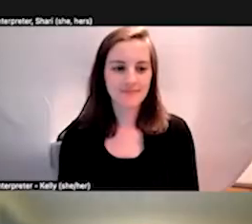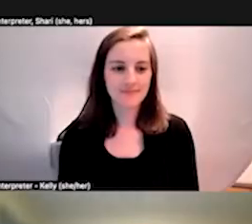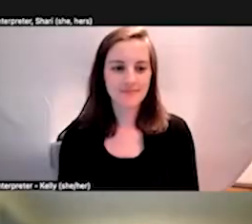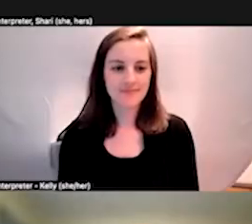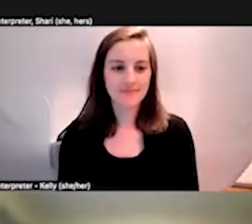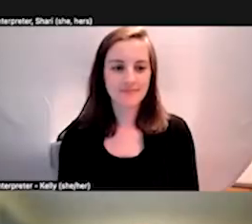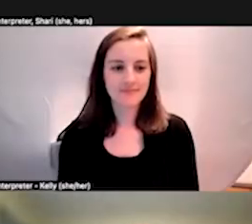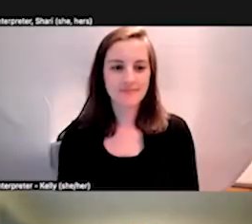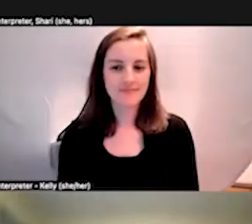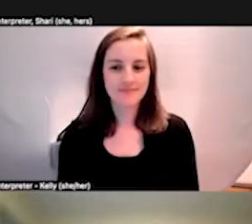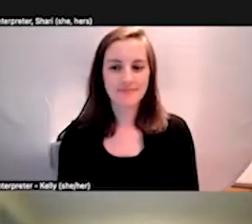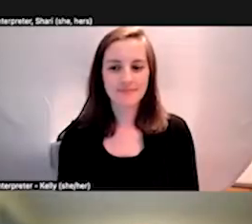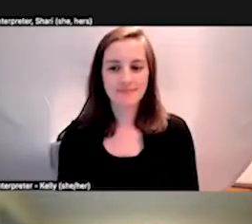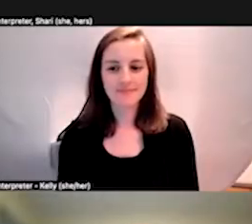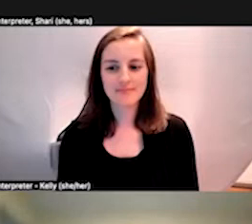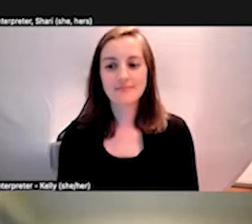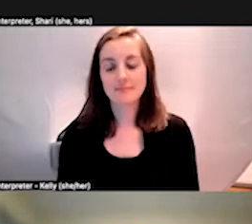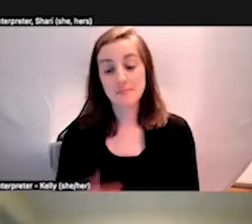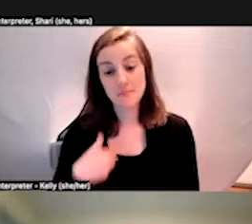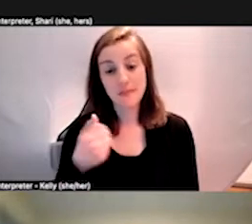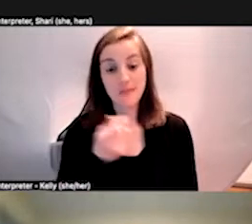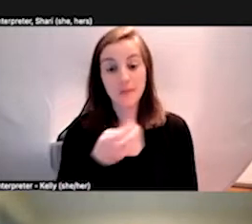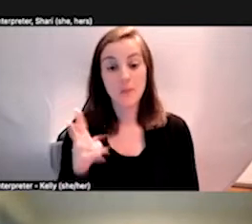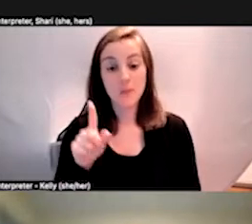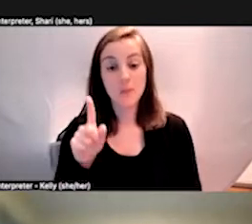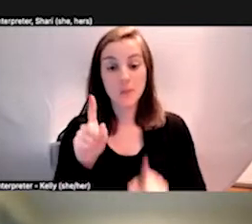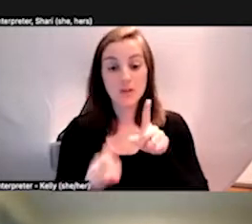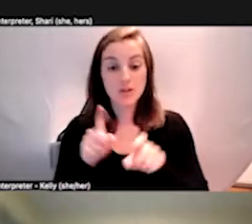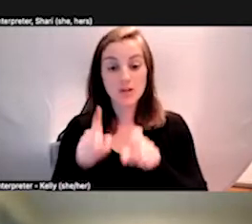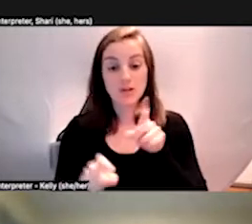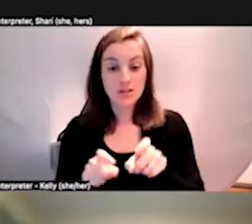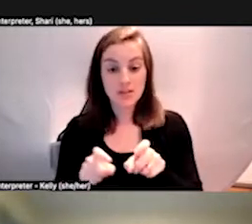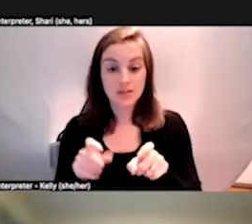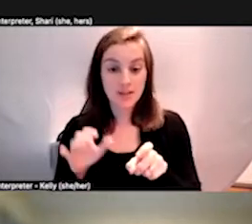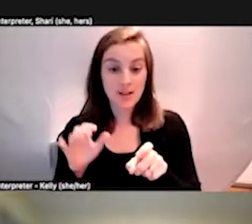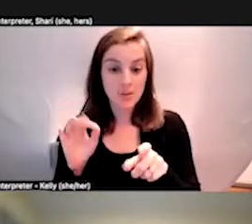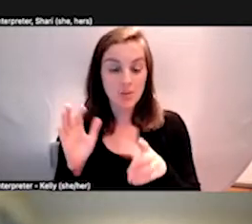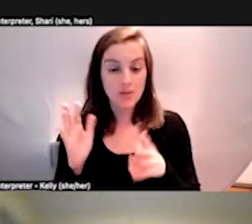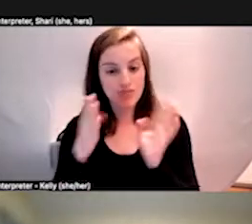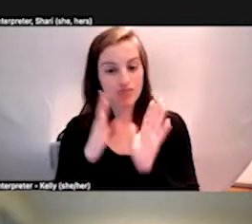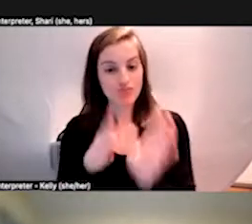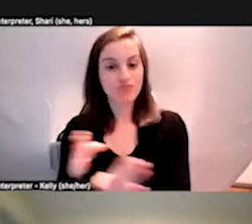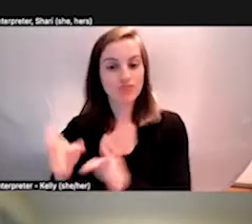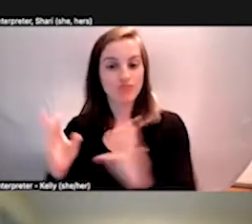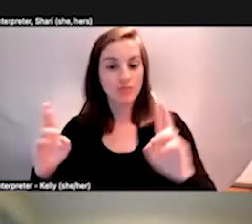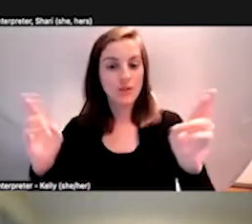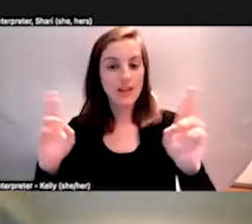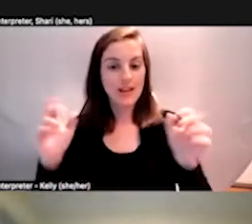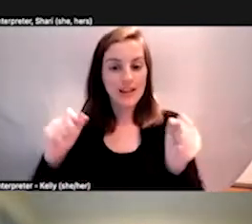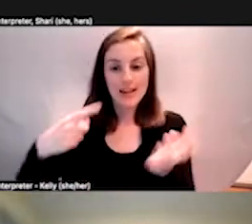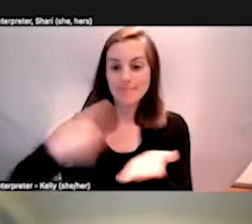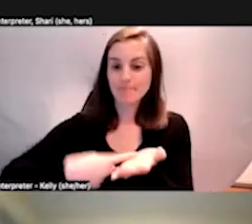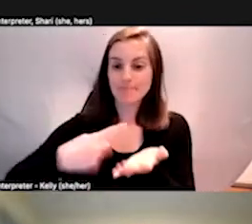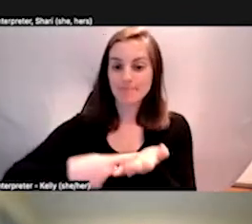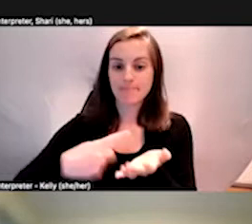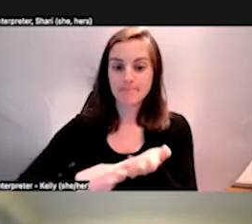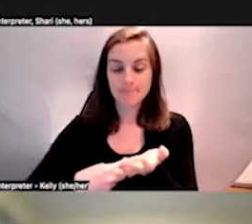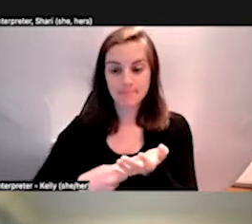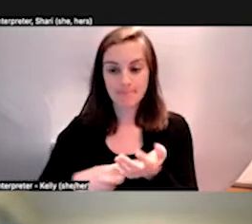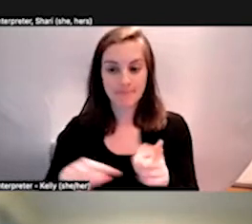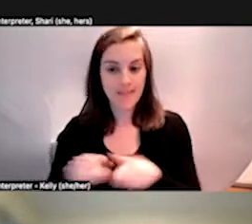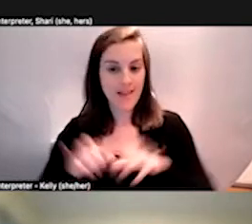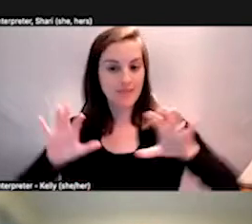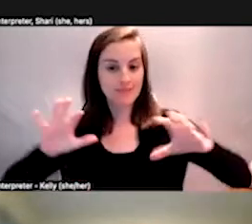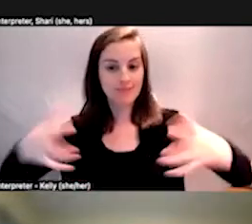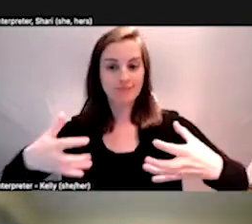So we do have a couple of questions that we sent over ahead of time, just prepared, that we can talk about as a full